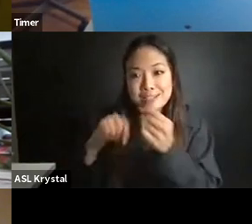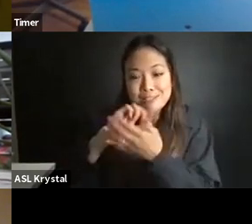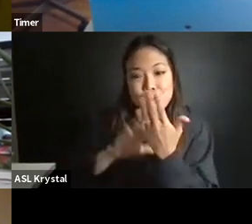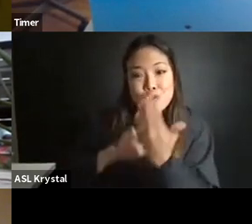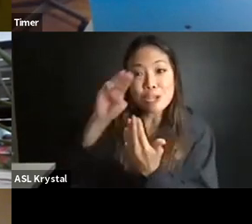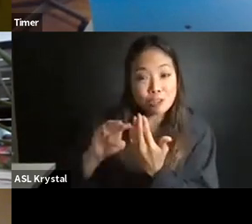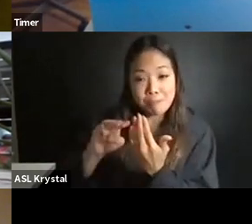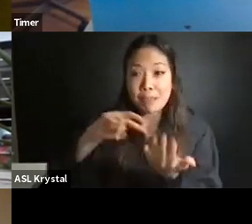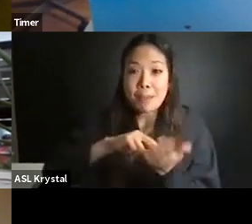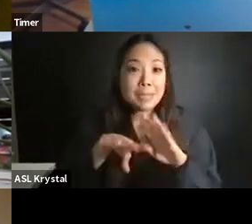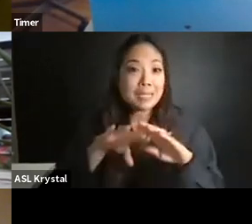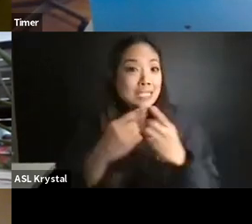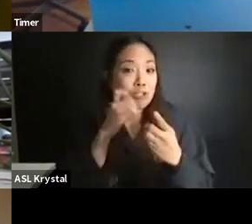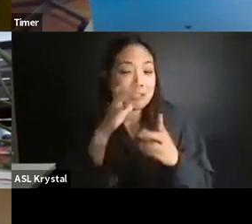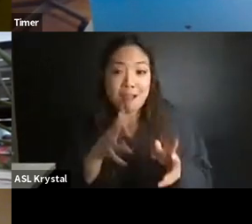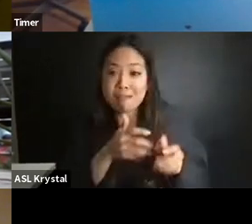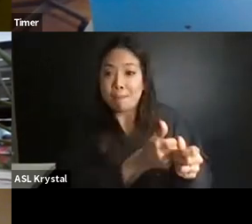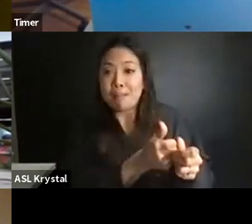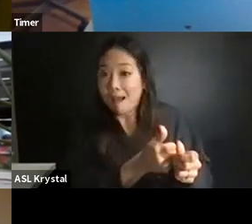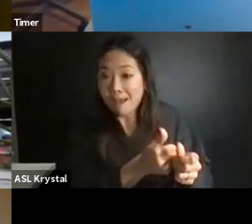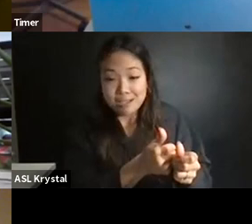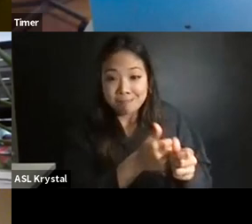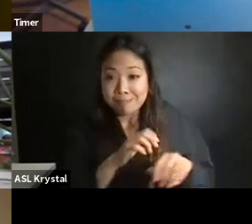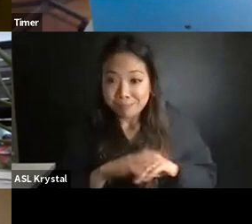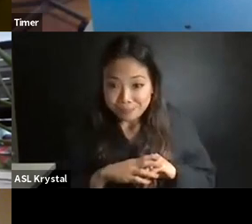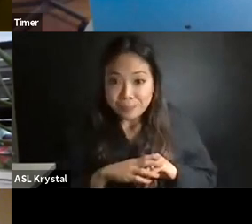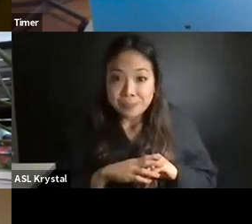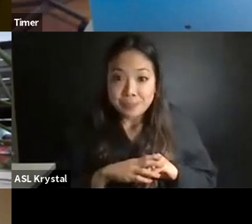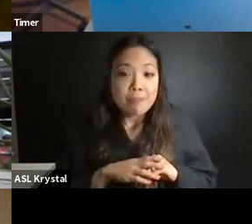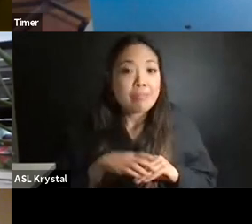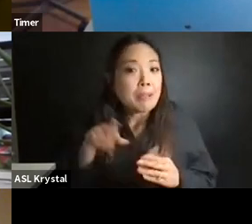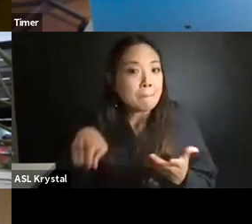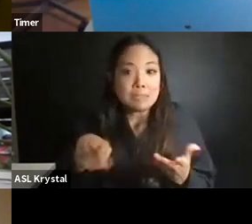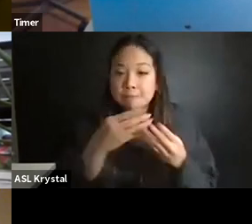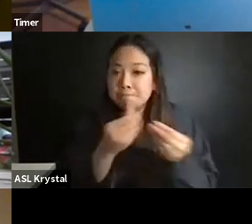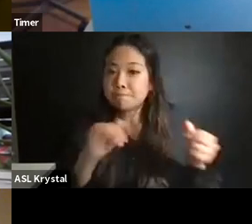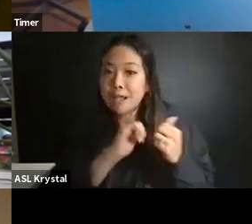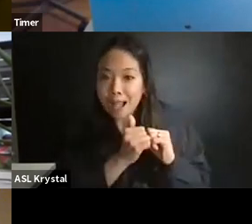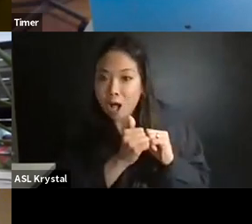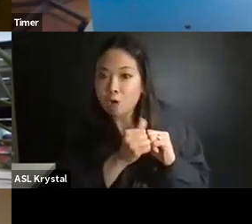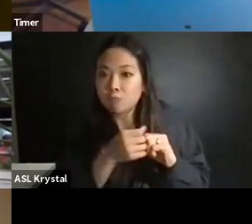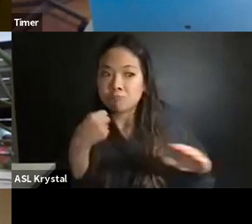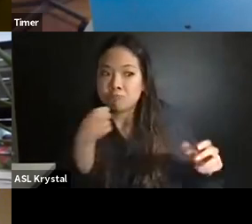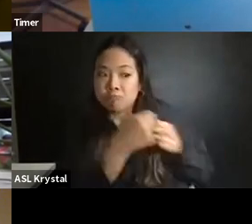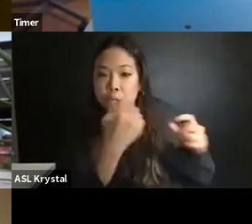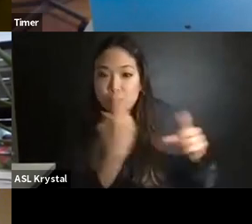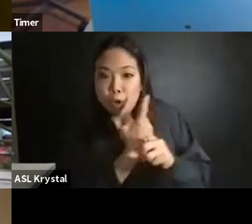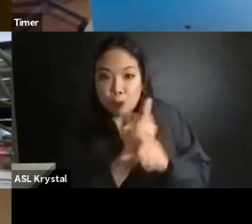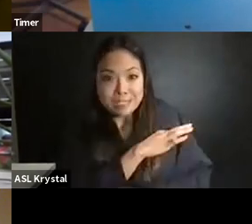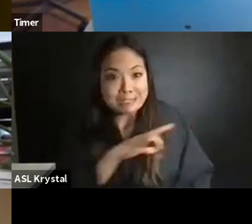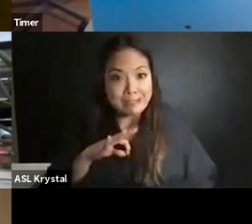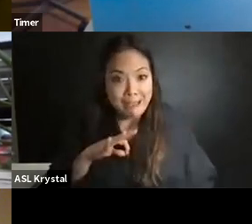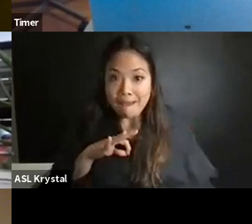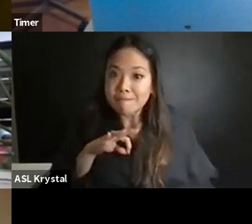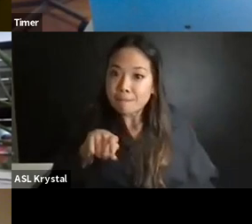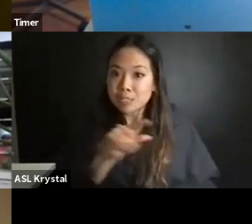district must rectify this by immediately making appropriate staffing assignments to include those designated and qualified to deliver